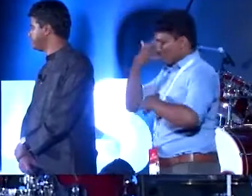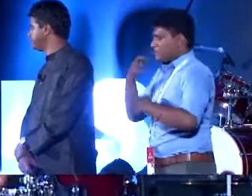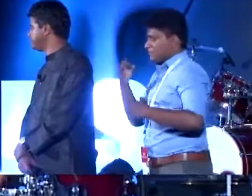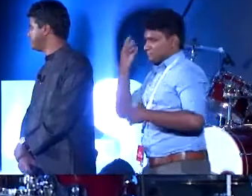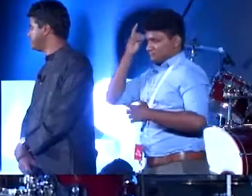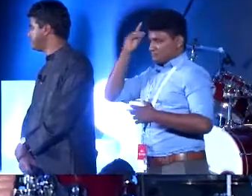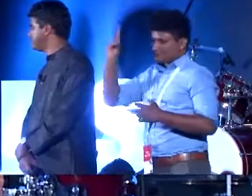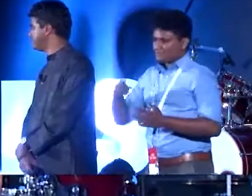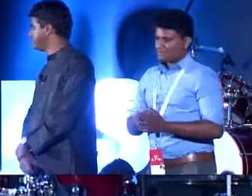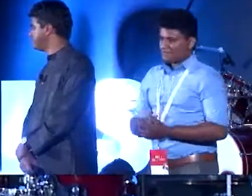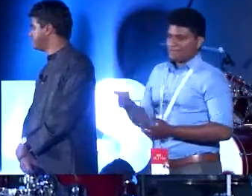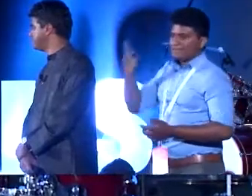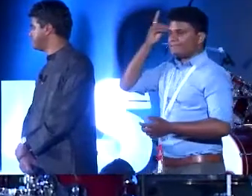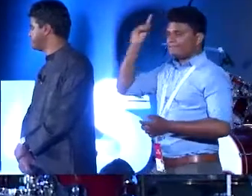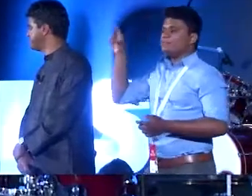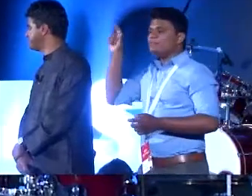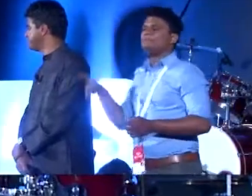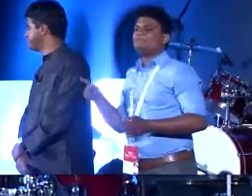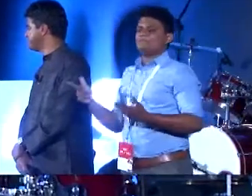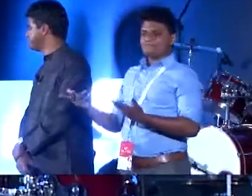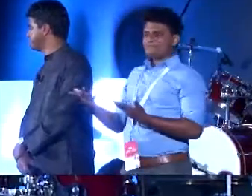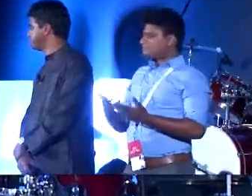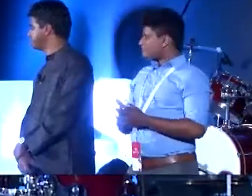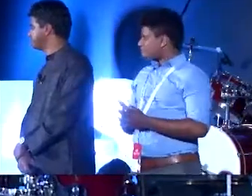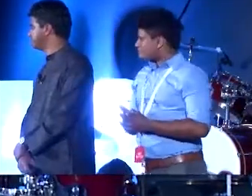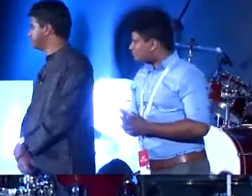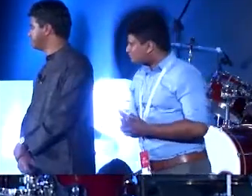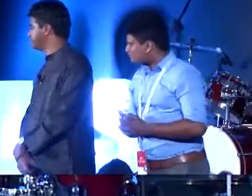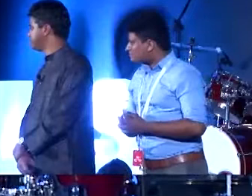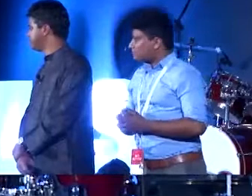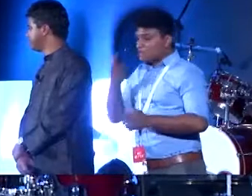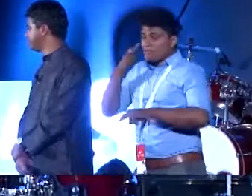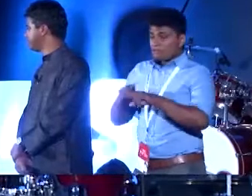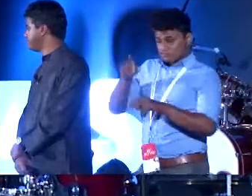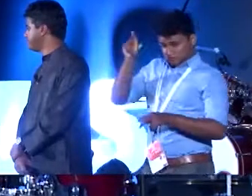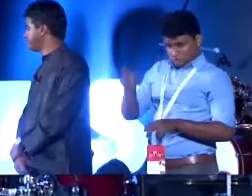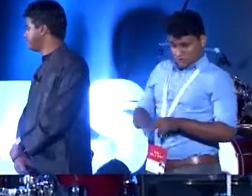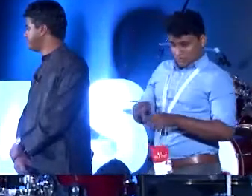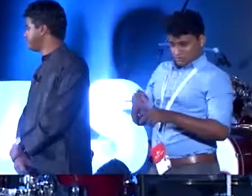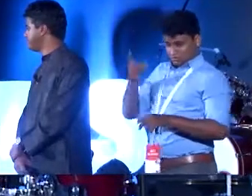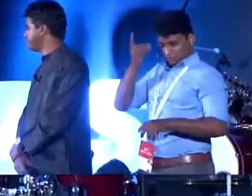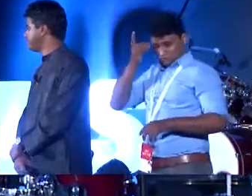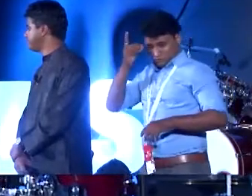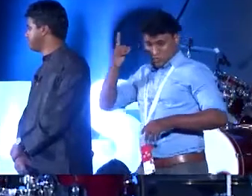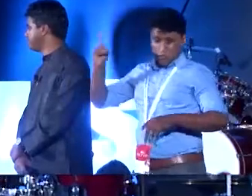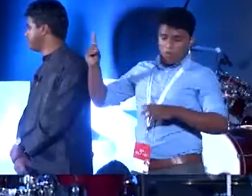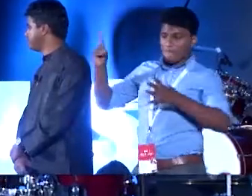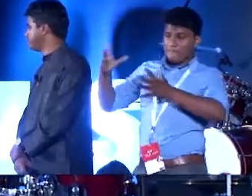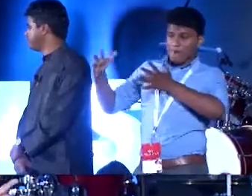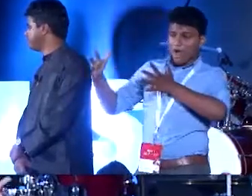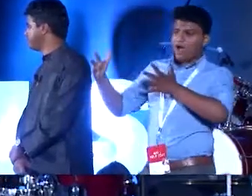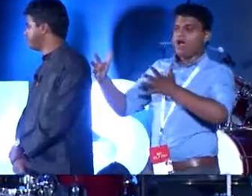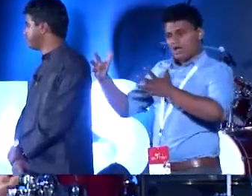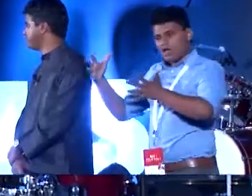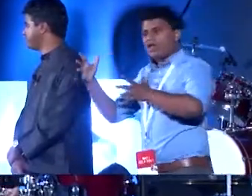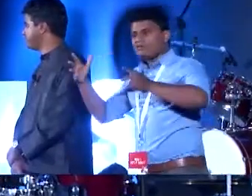So Firoz is the dreamer. And when you have a person who dreams big, there must be people who really